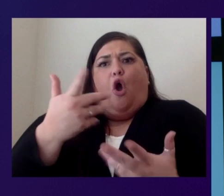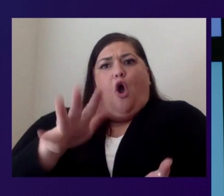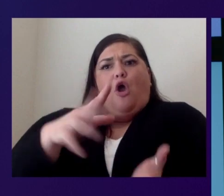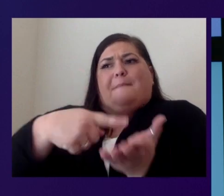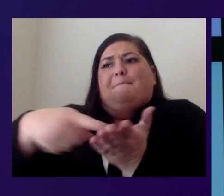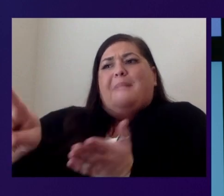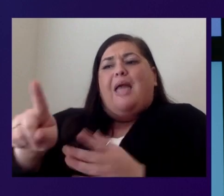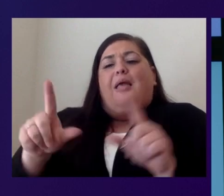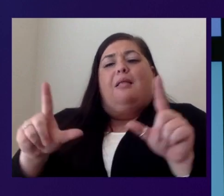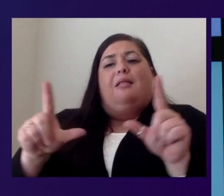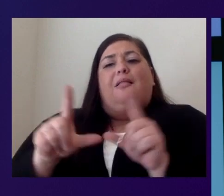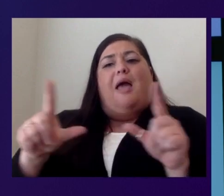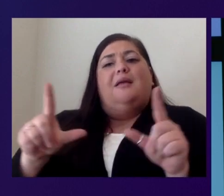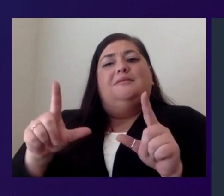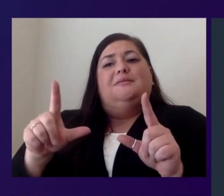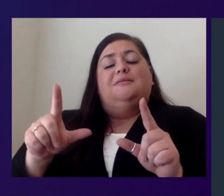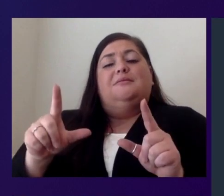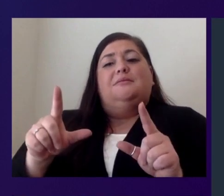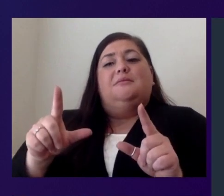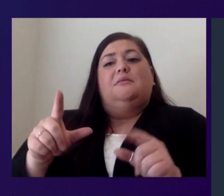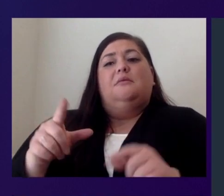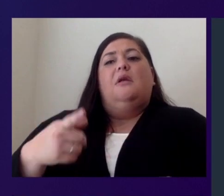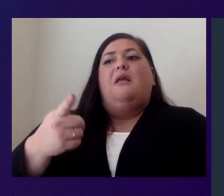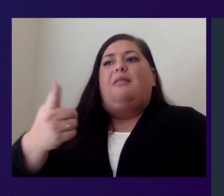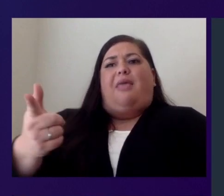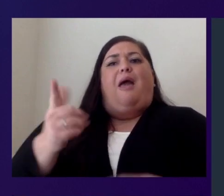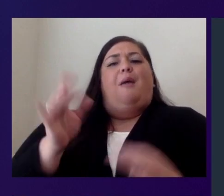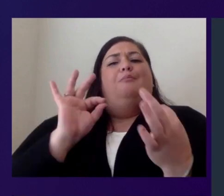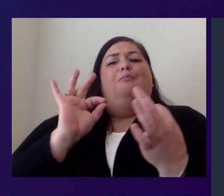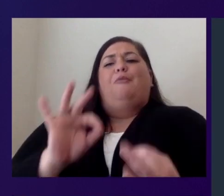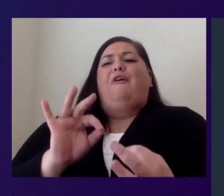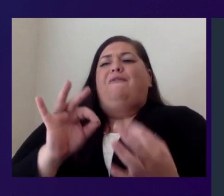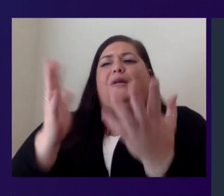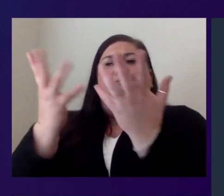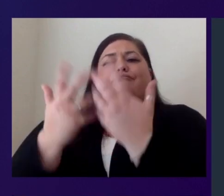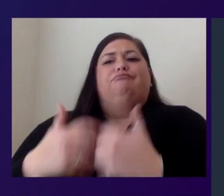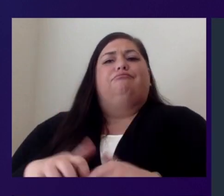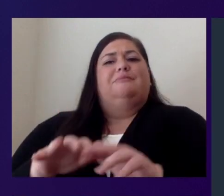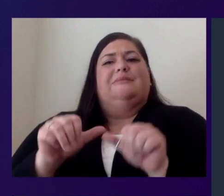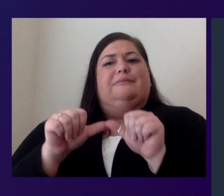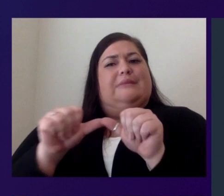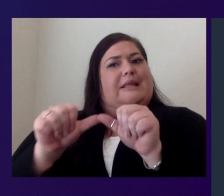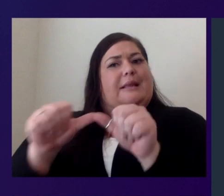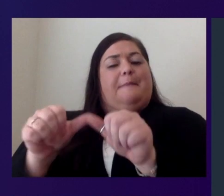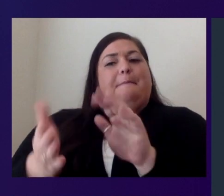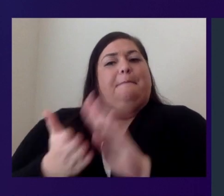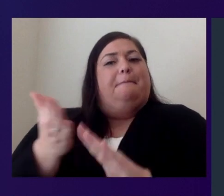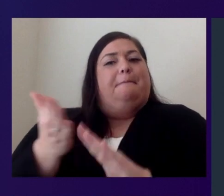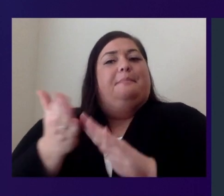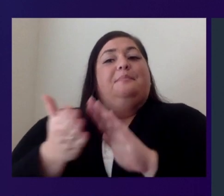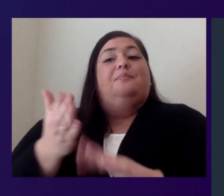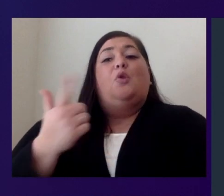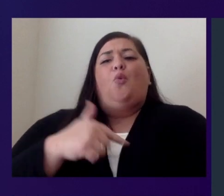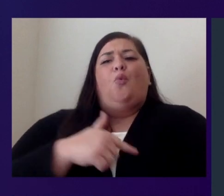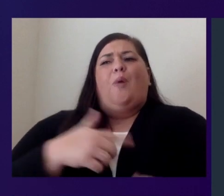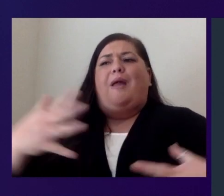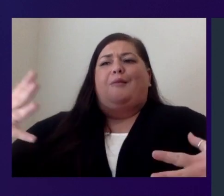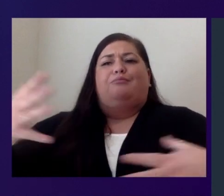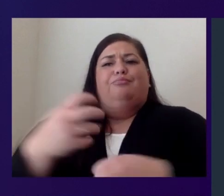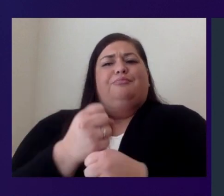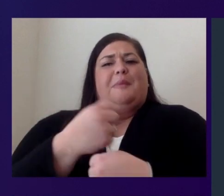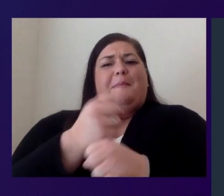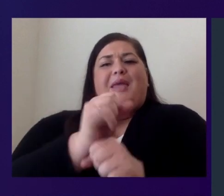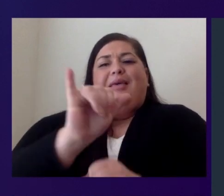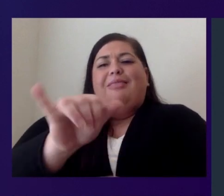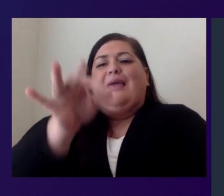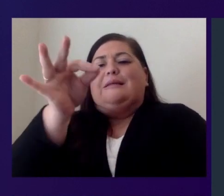for, and from an economics perspective, it just makes sense to keep going. We make it super simple for you to bring those to